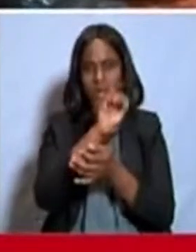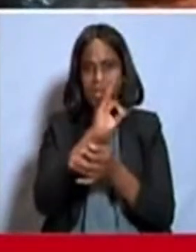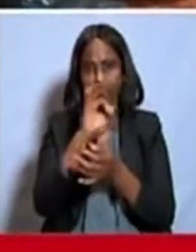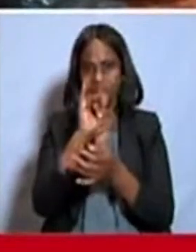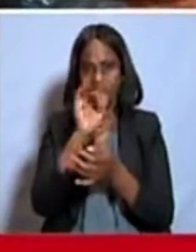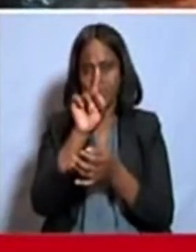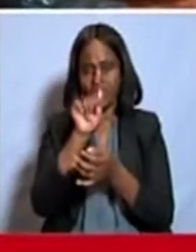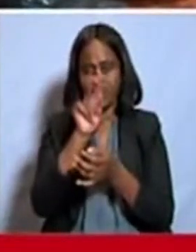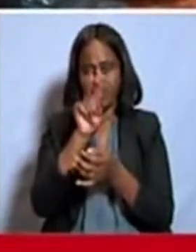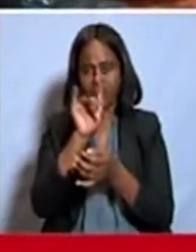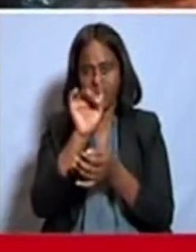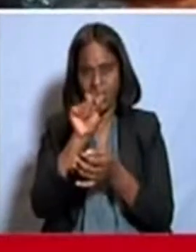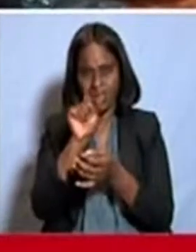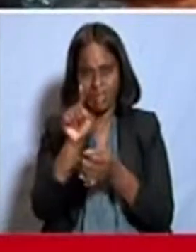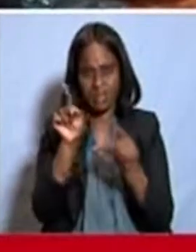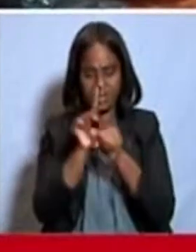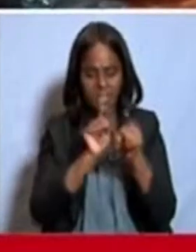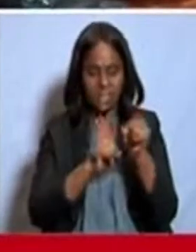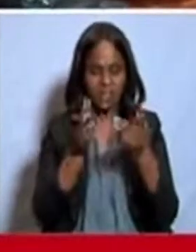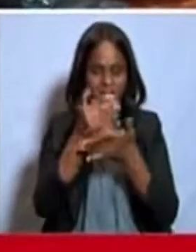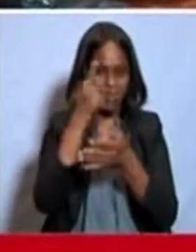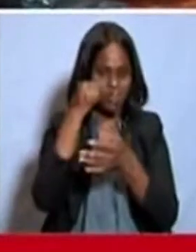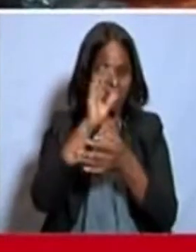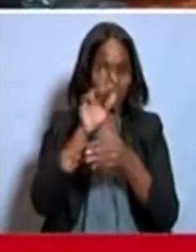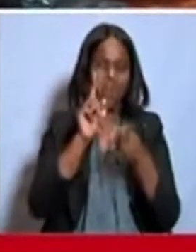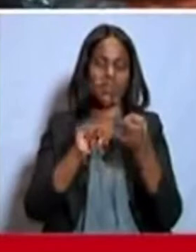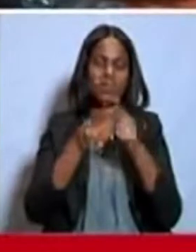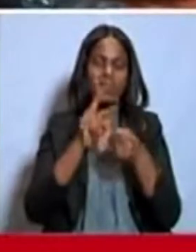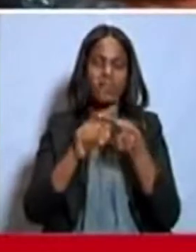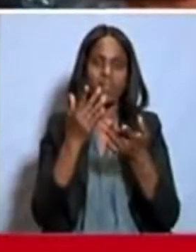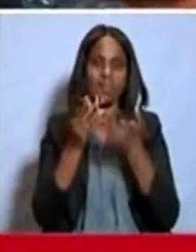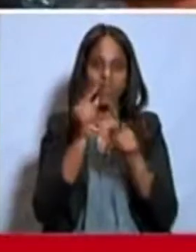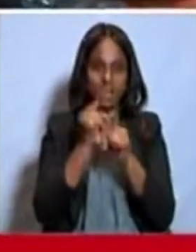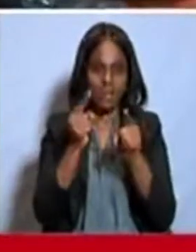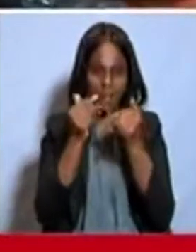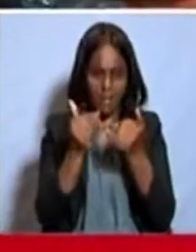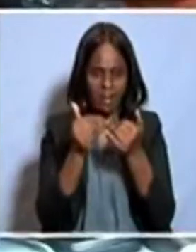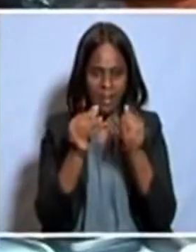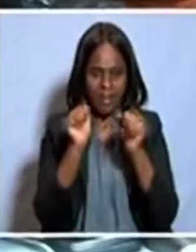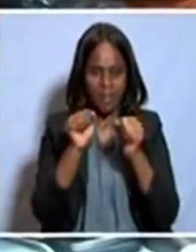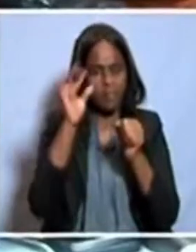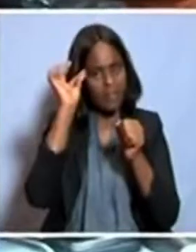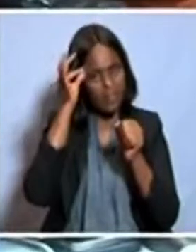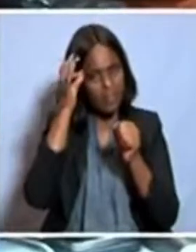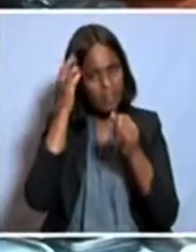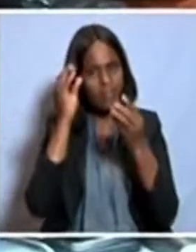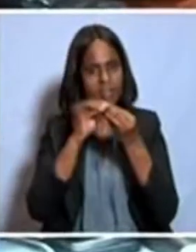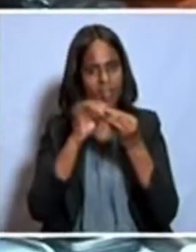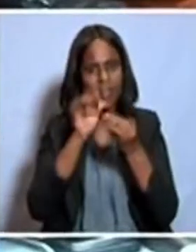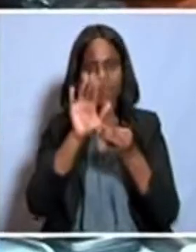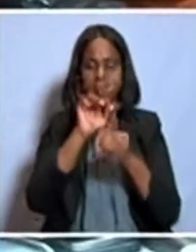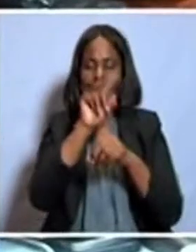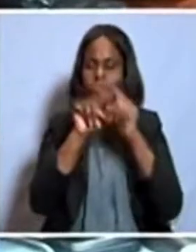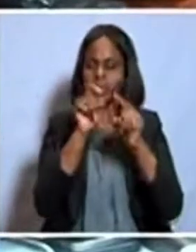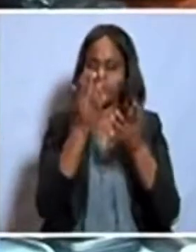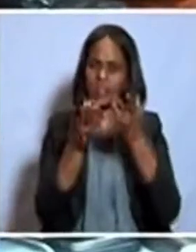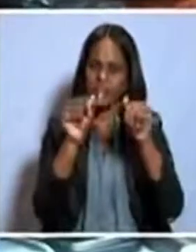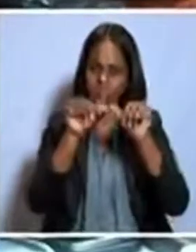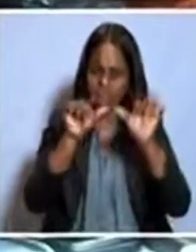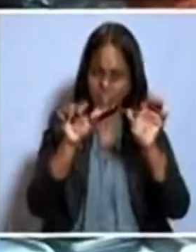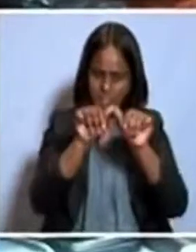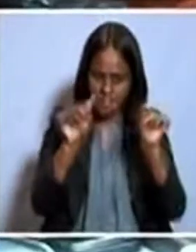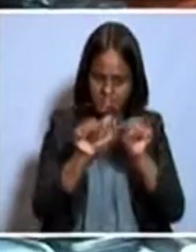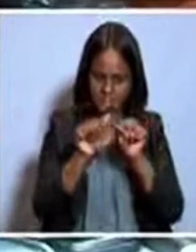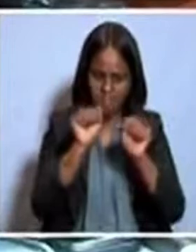behalf? Maybe just to, you can take note that question, then Auditor General